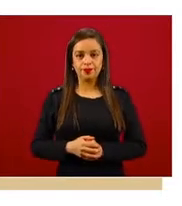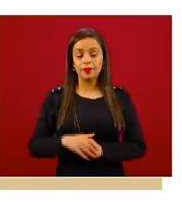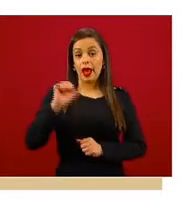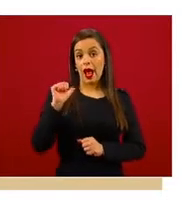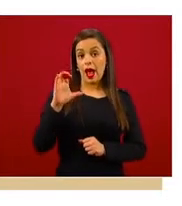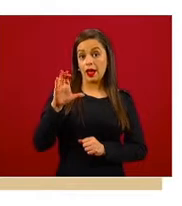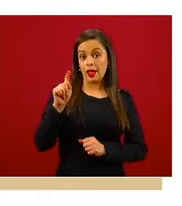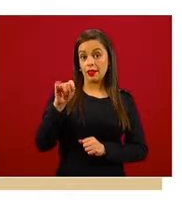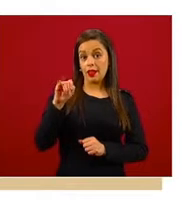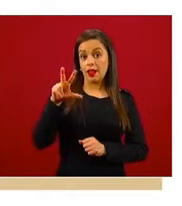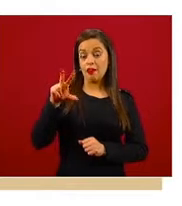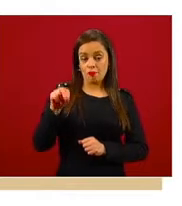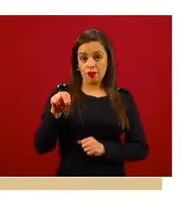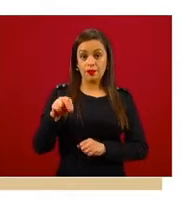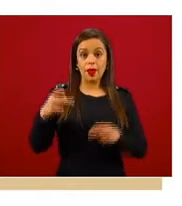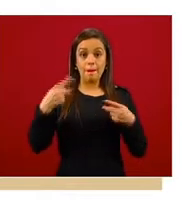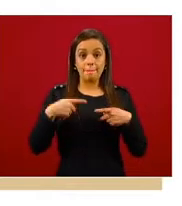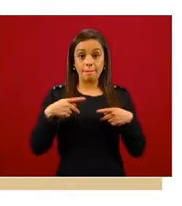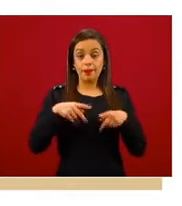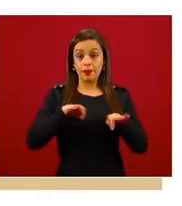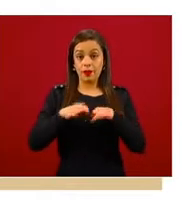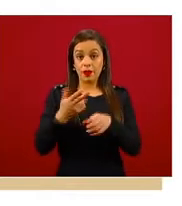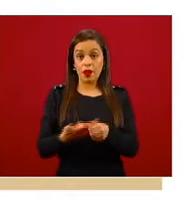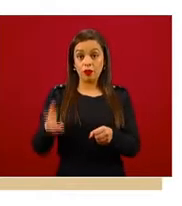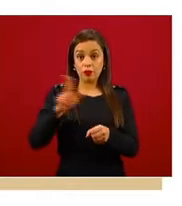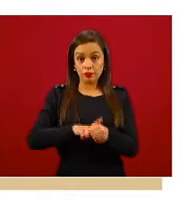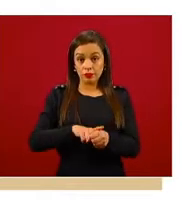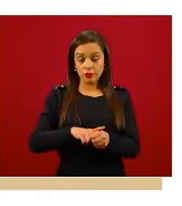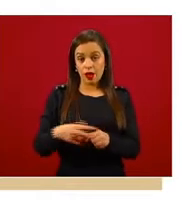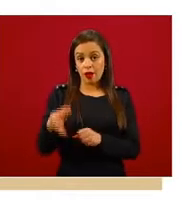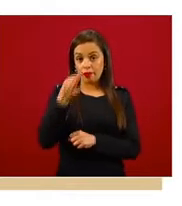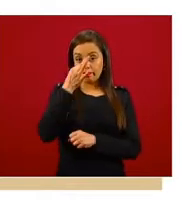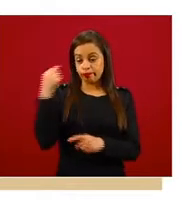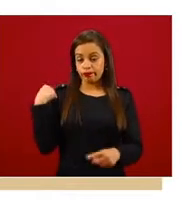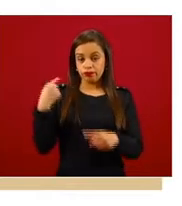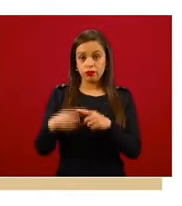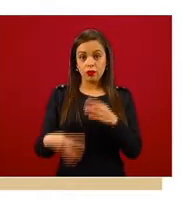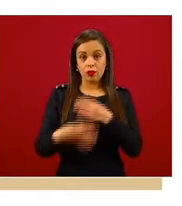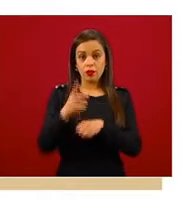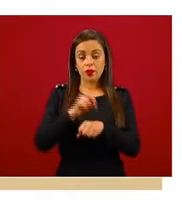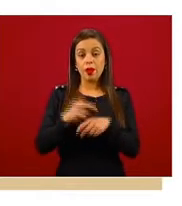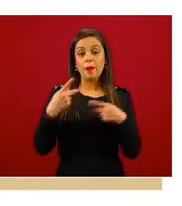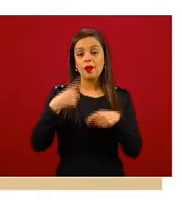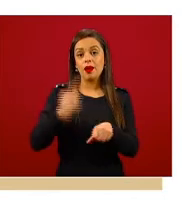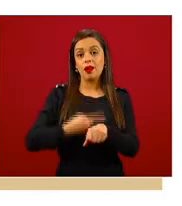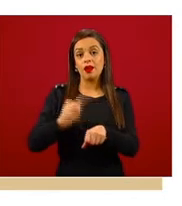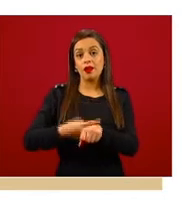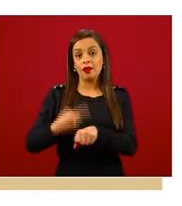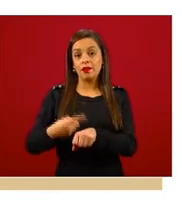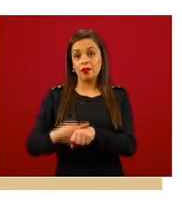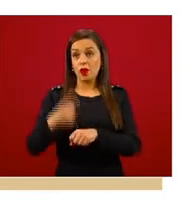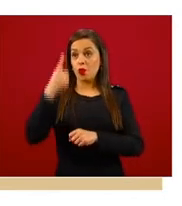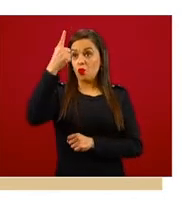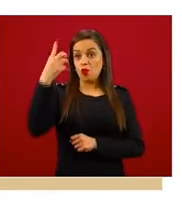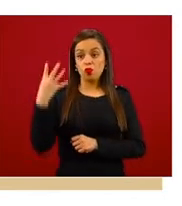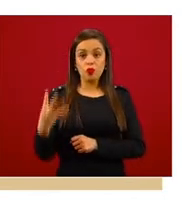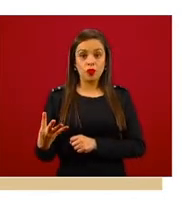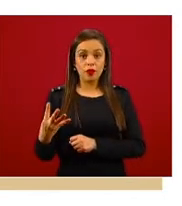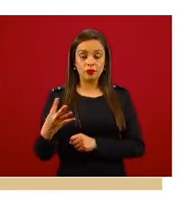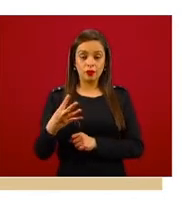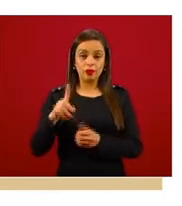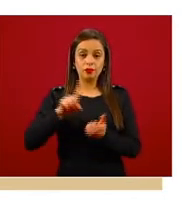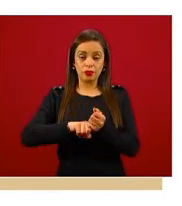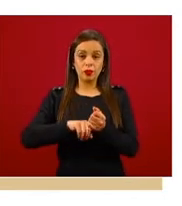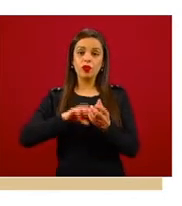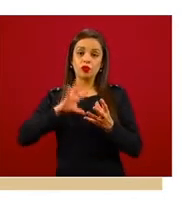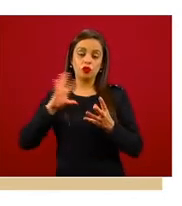can see the active cases within the healthcare personnel that have been sick for the past 14 days. It's